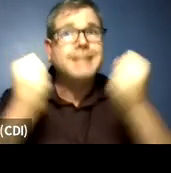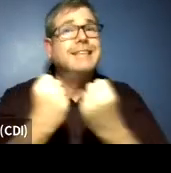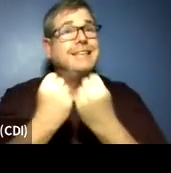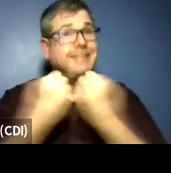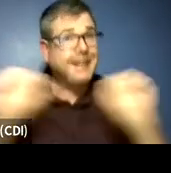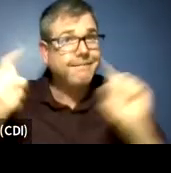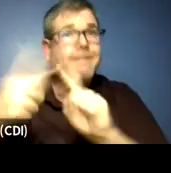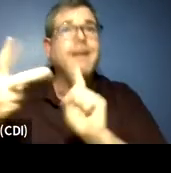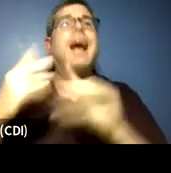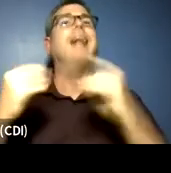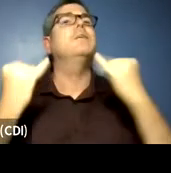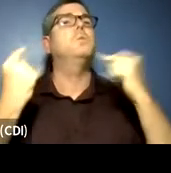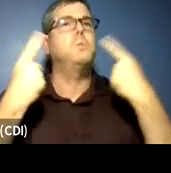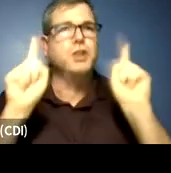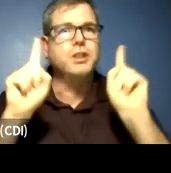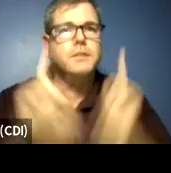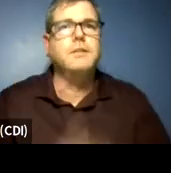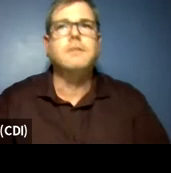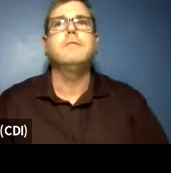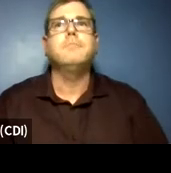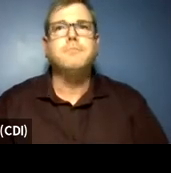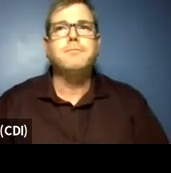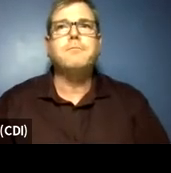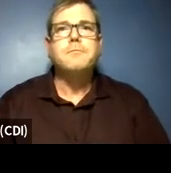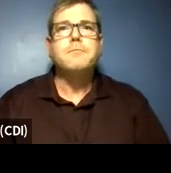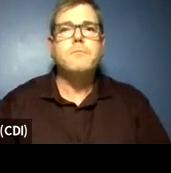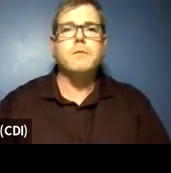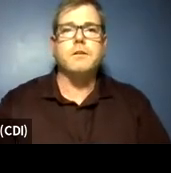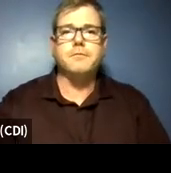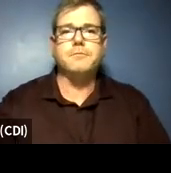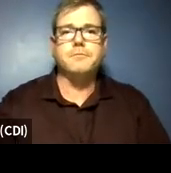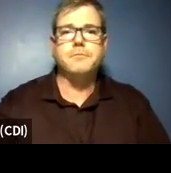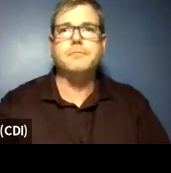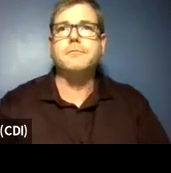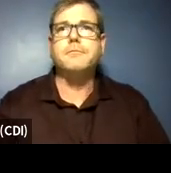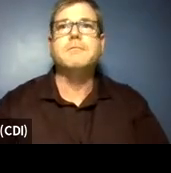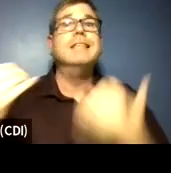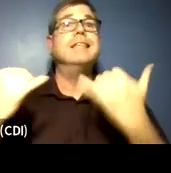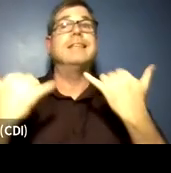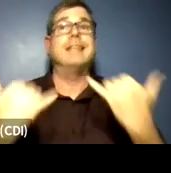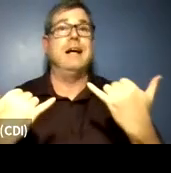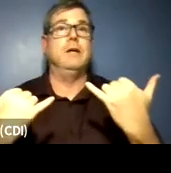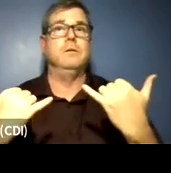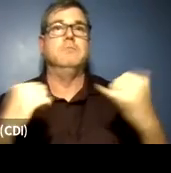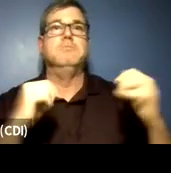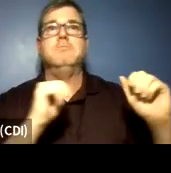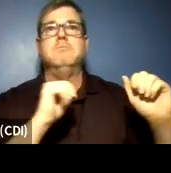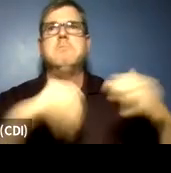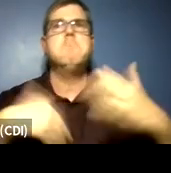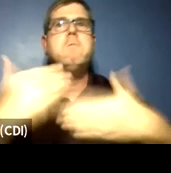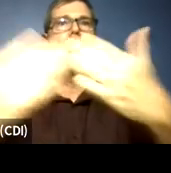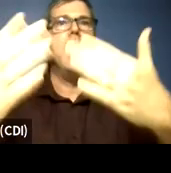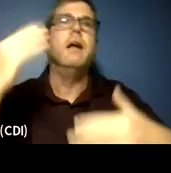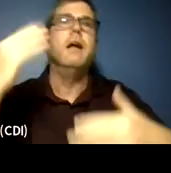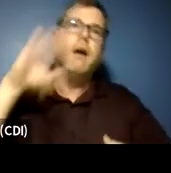Okay, so let's move on, because I know, okay, now you guys are like, okay, I know it's safe, I know it's effective, but if I get this